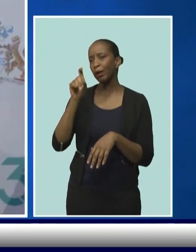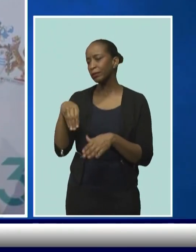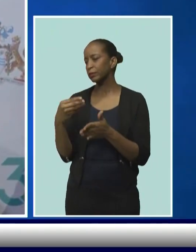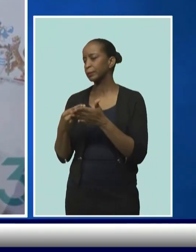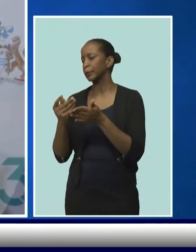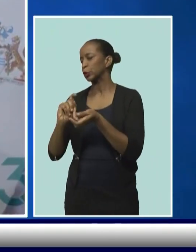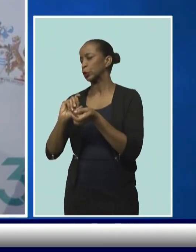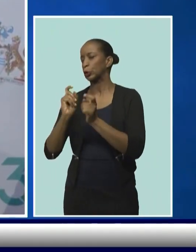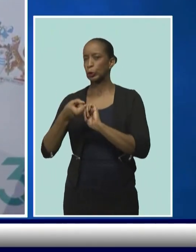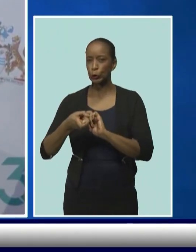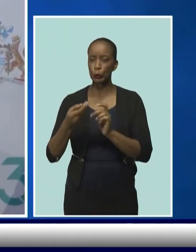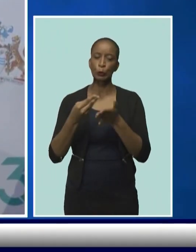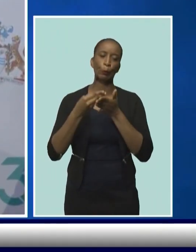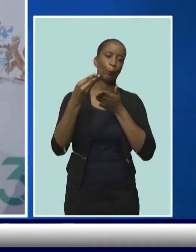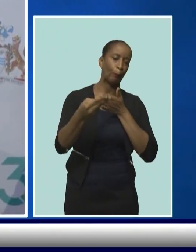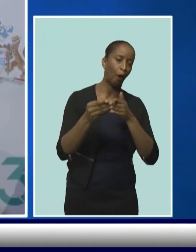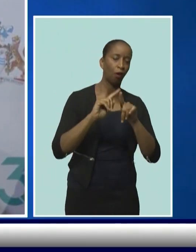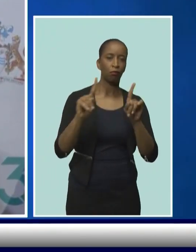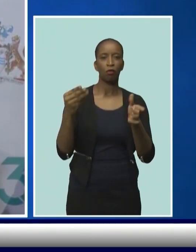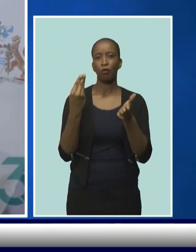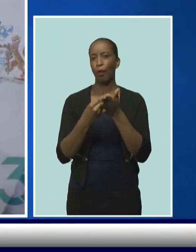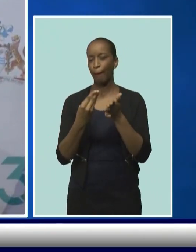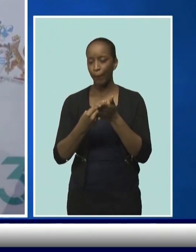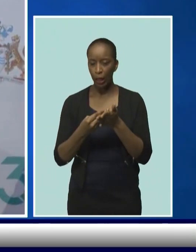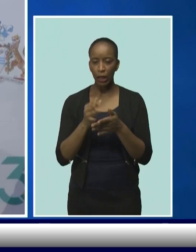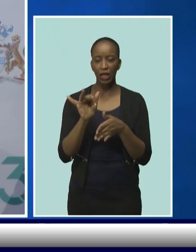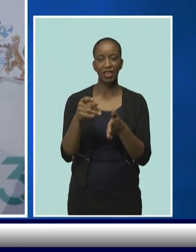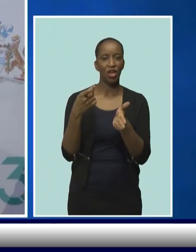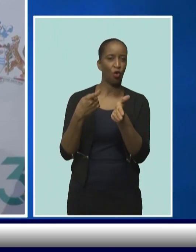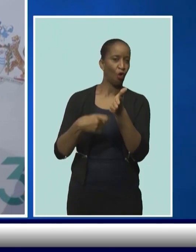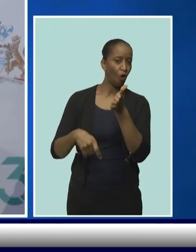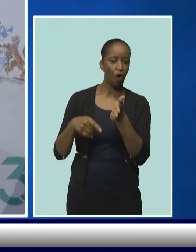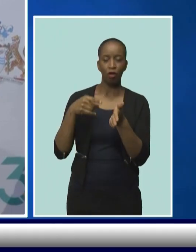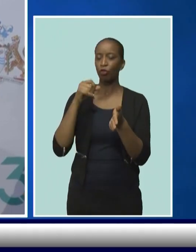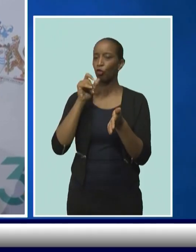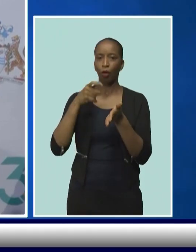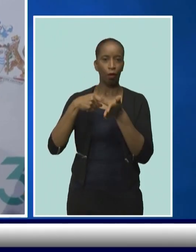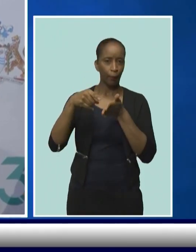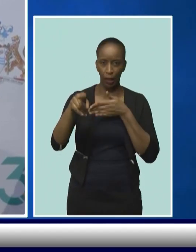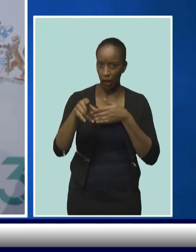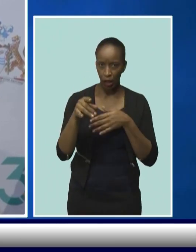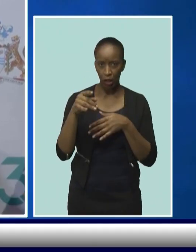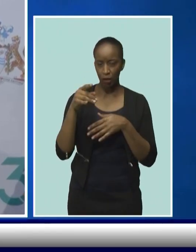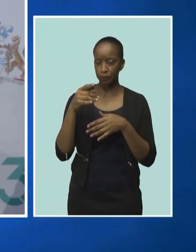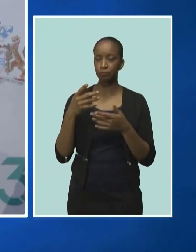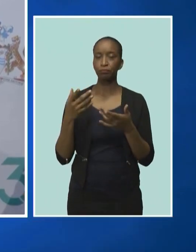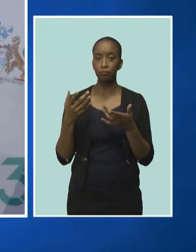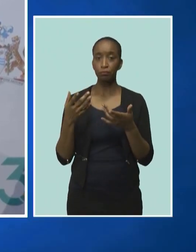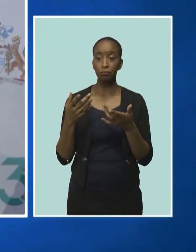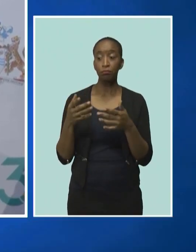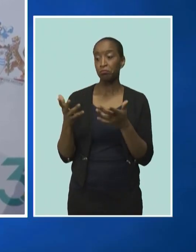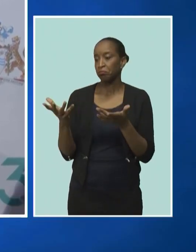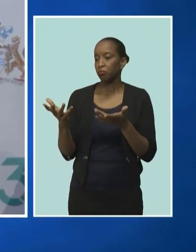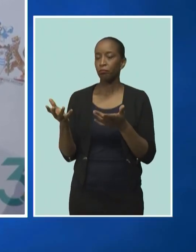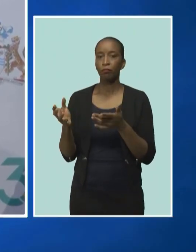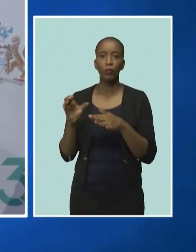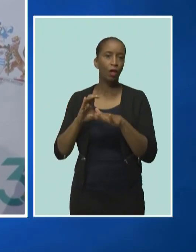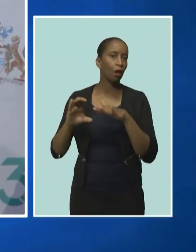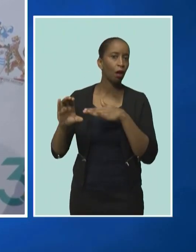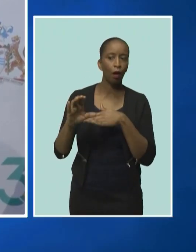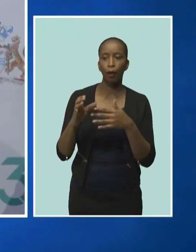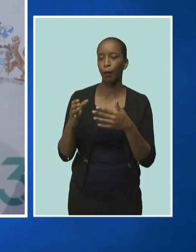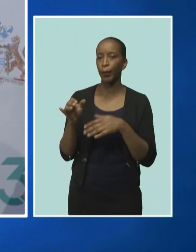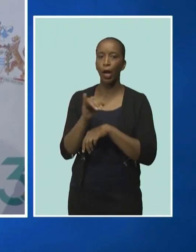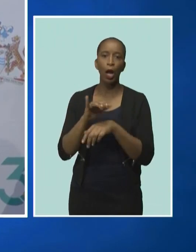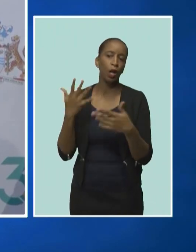position. It saves us on foreign currency. It promotes financial inclusion. We don't have to source US dollars when trading between Guyana, for